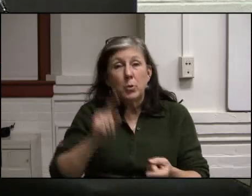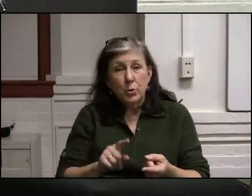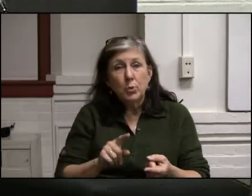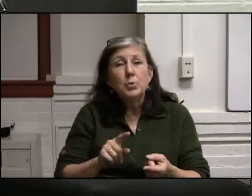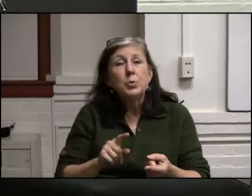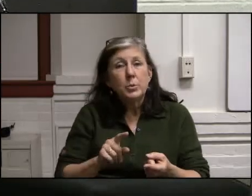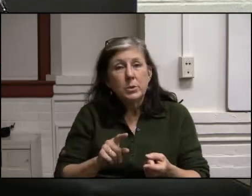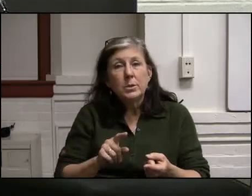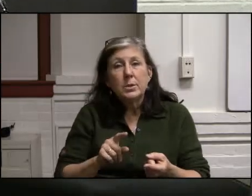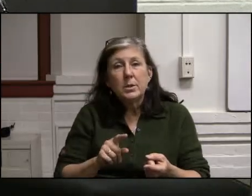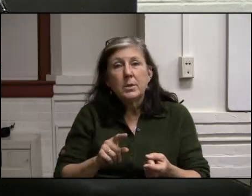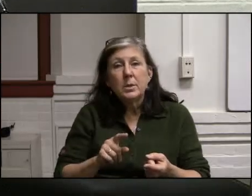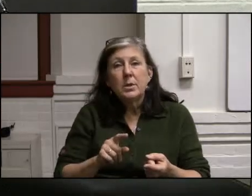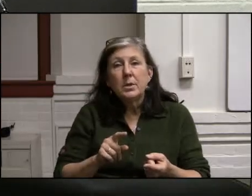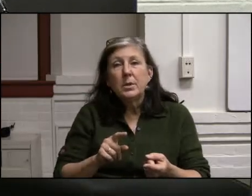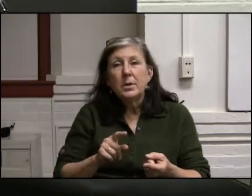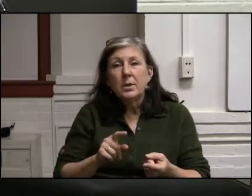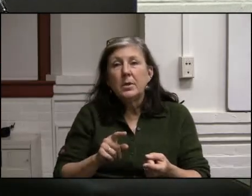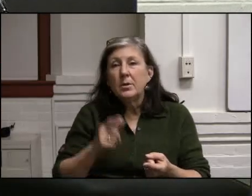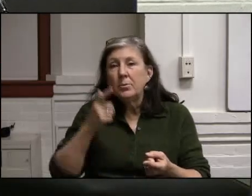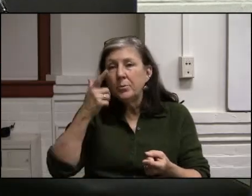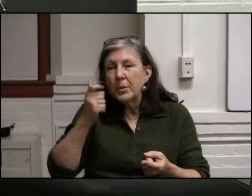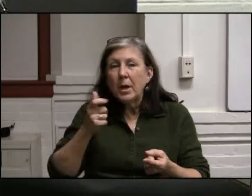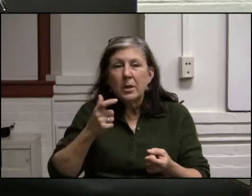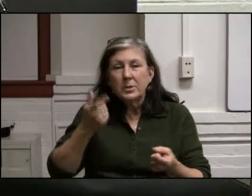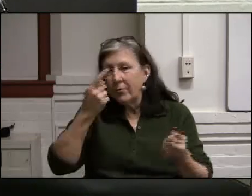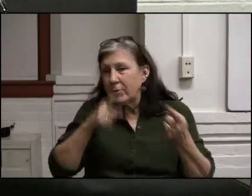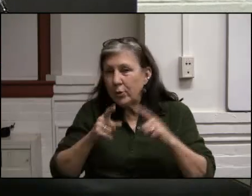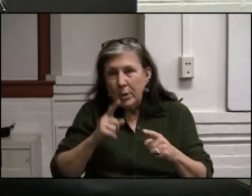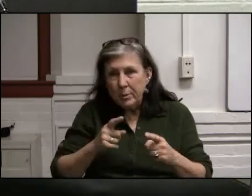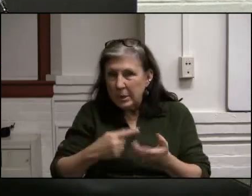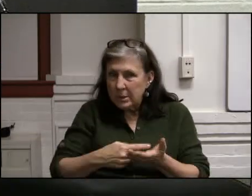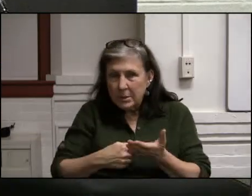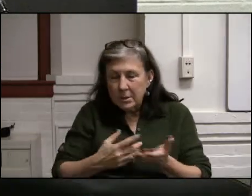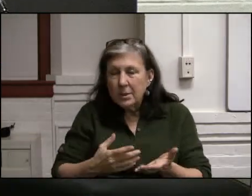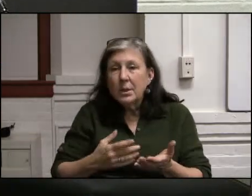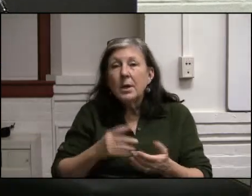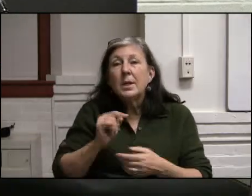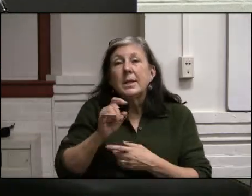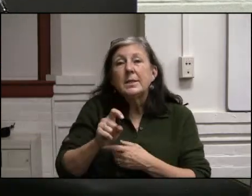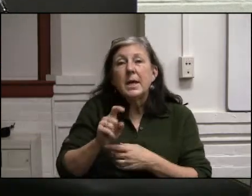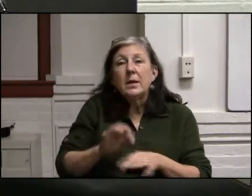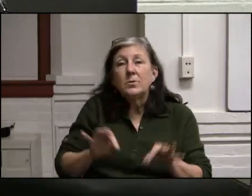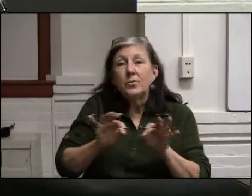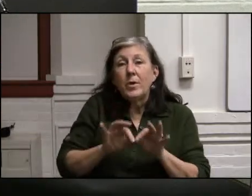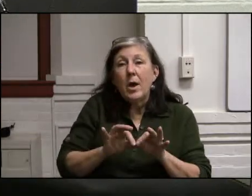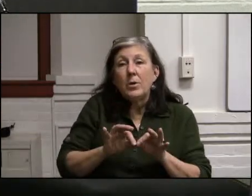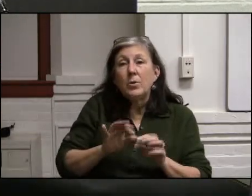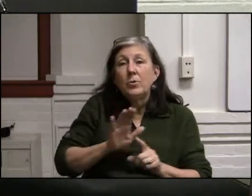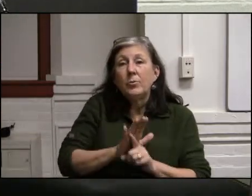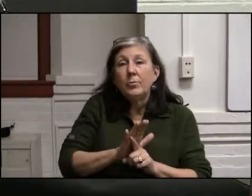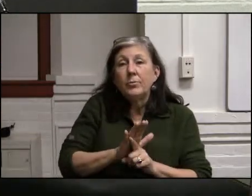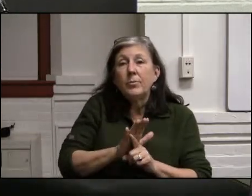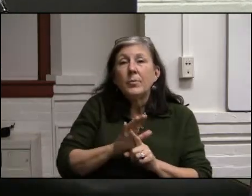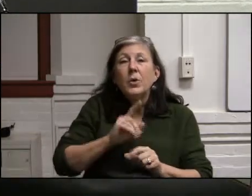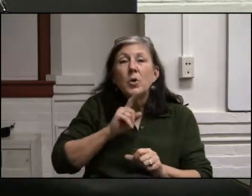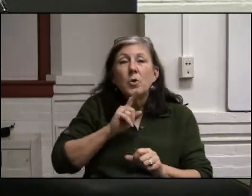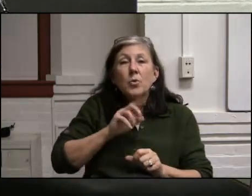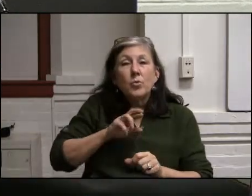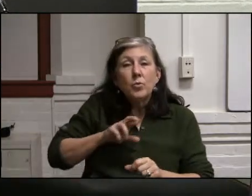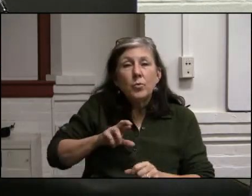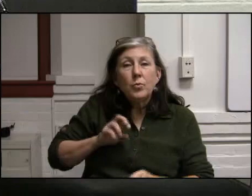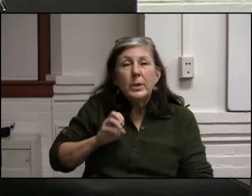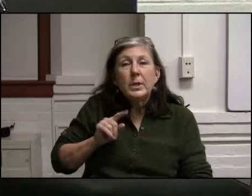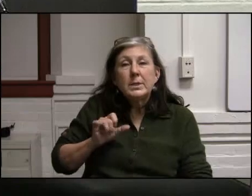reduced per the outcome of a grievance, the tax value of Commonwealth's real